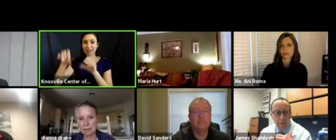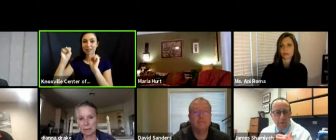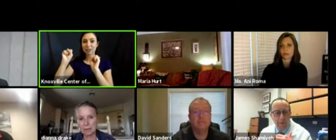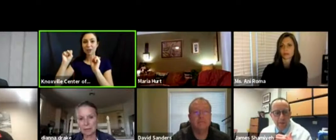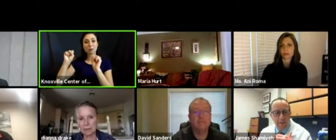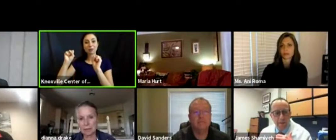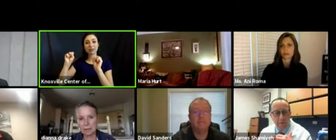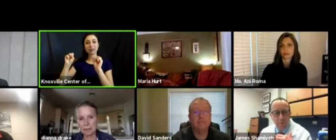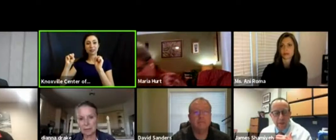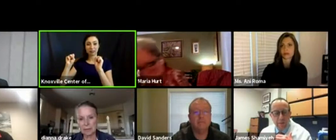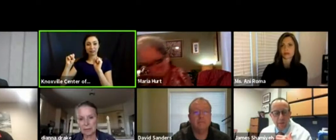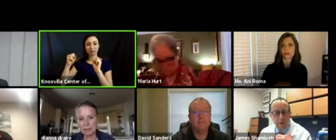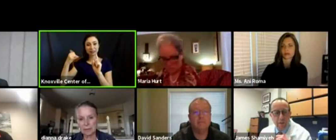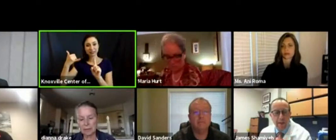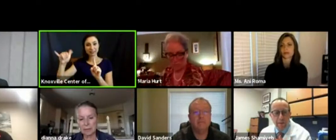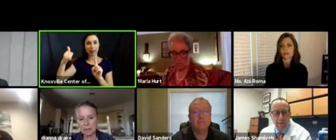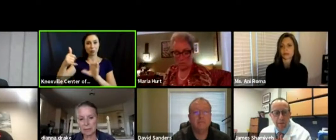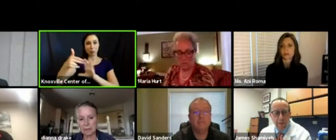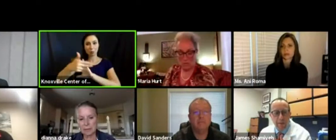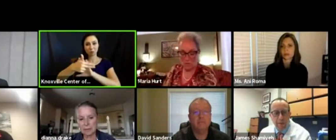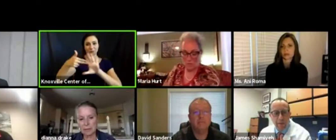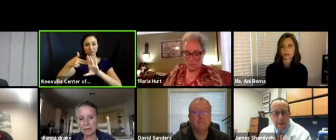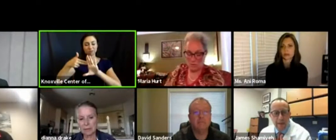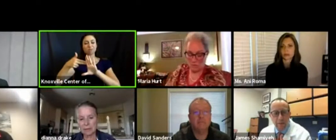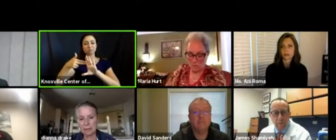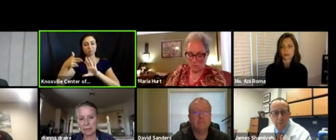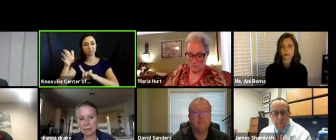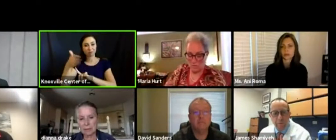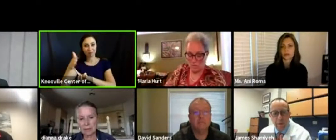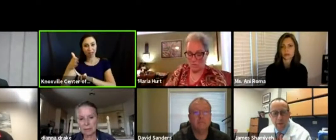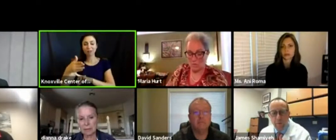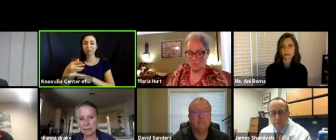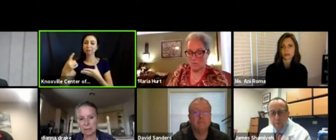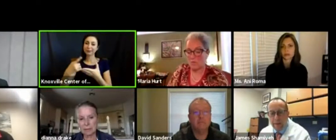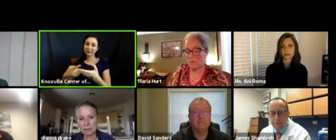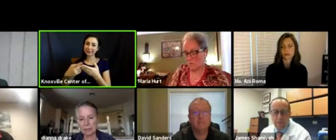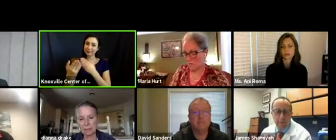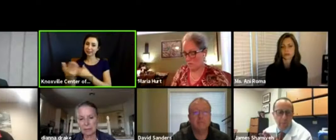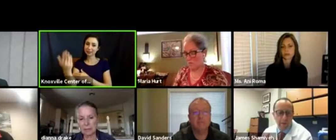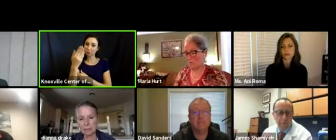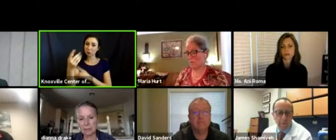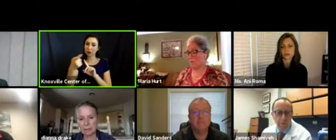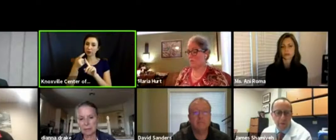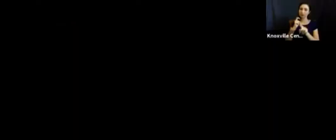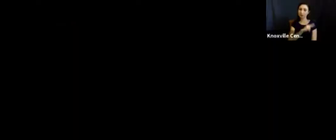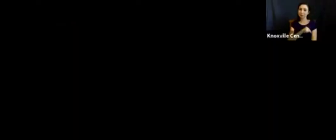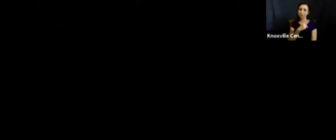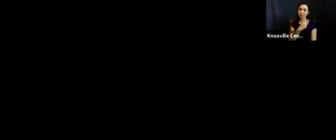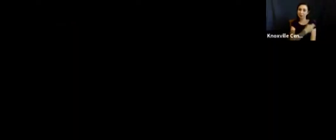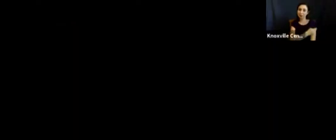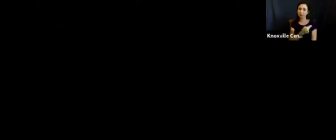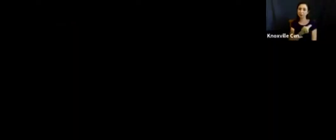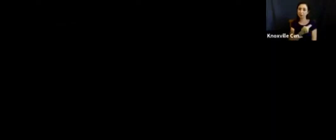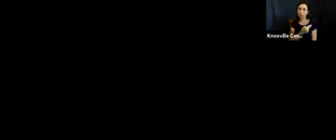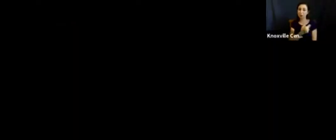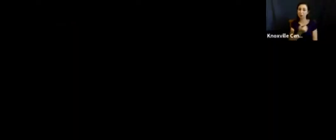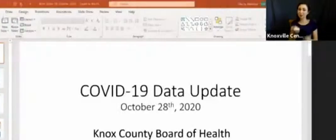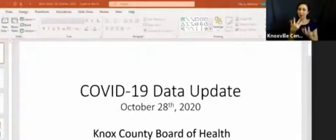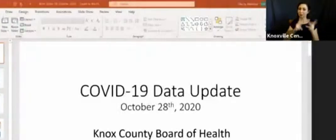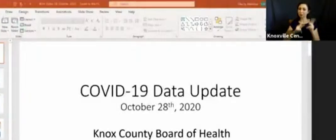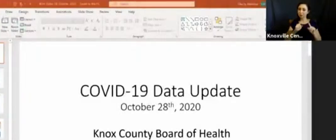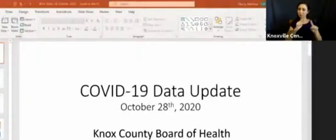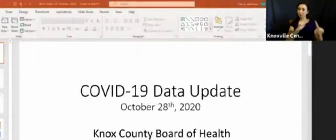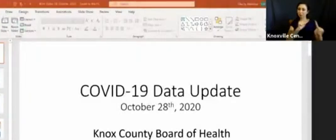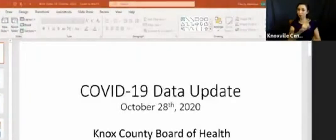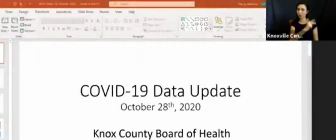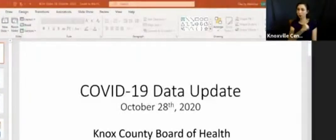yellow, we did talk about that this morning from a hospital capacity standpoint, and we really landed on we would